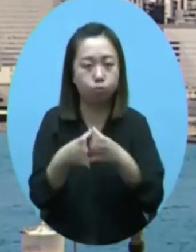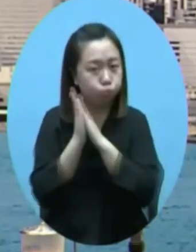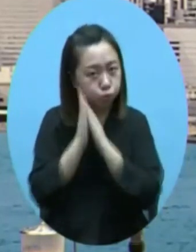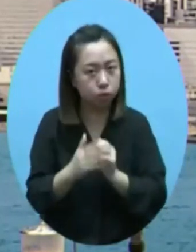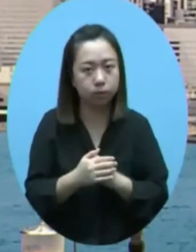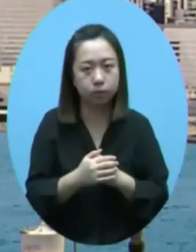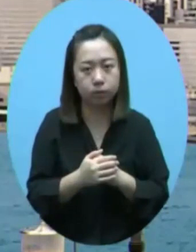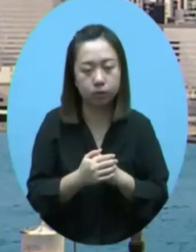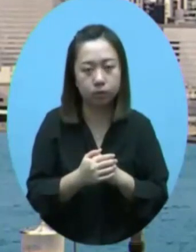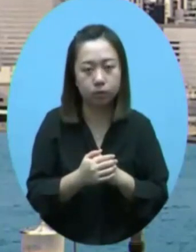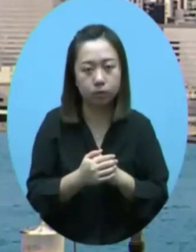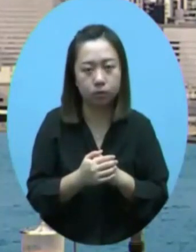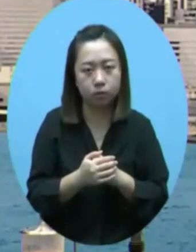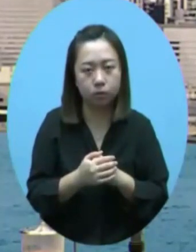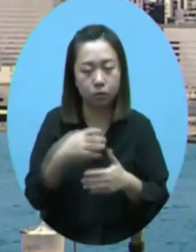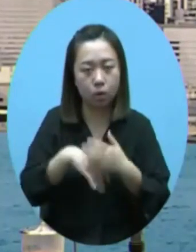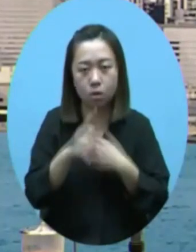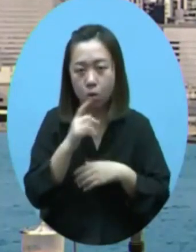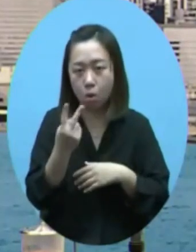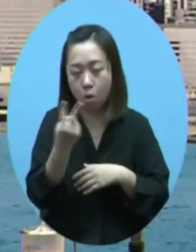home, one of them